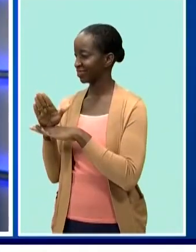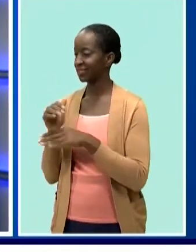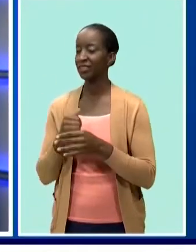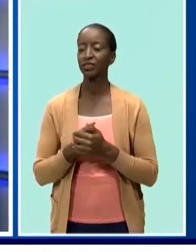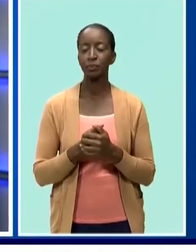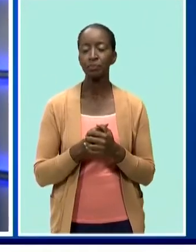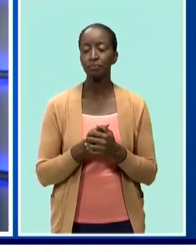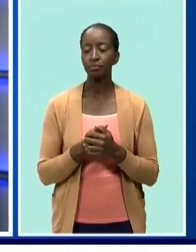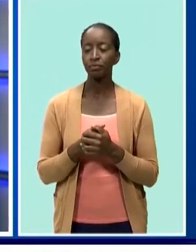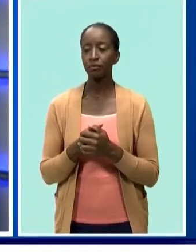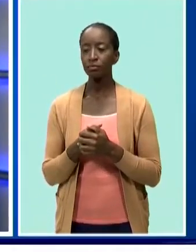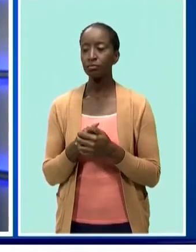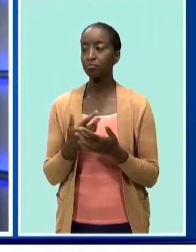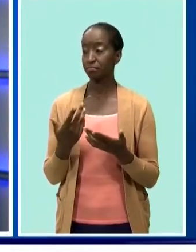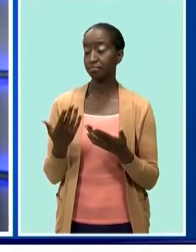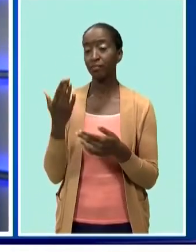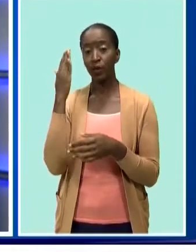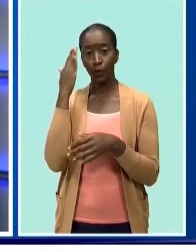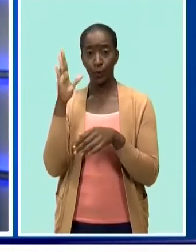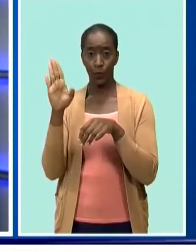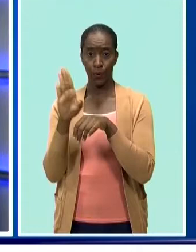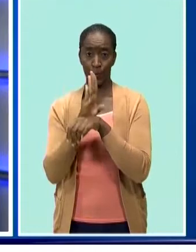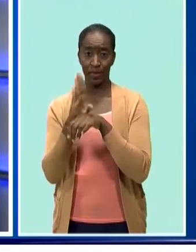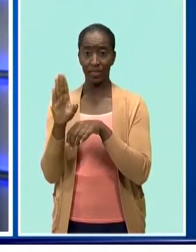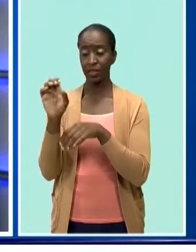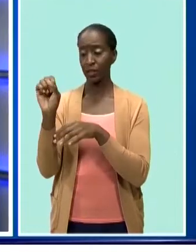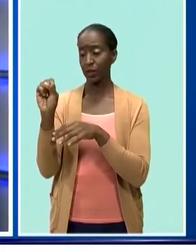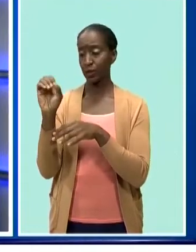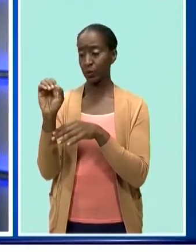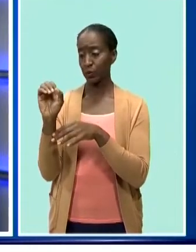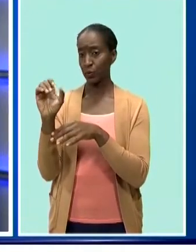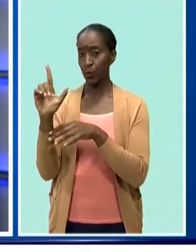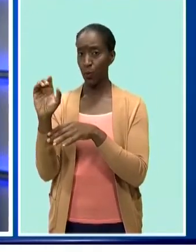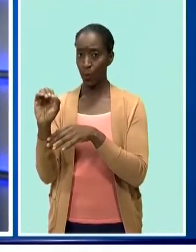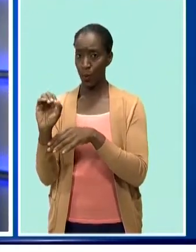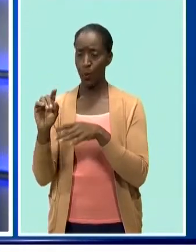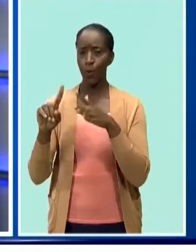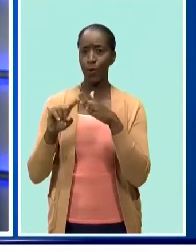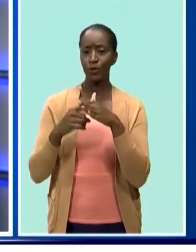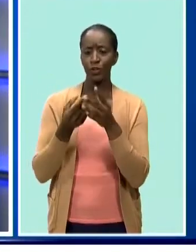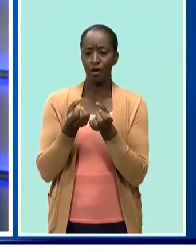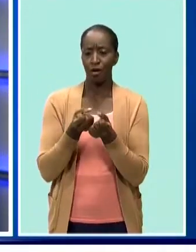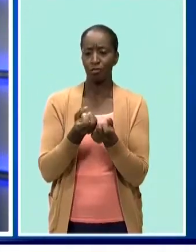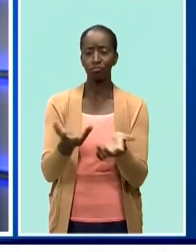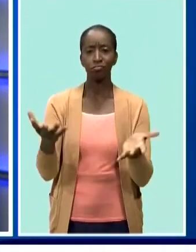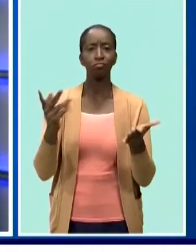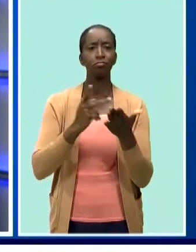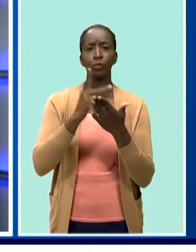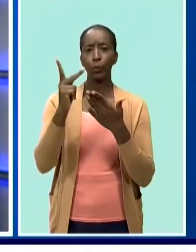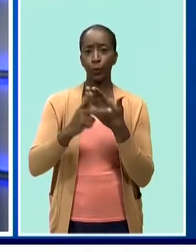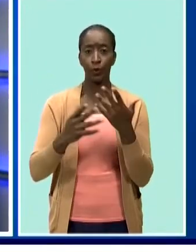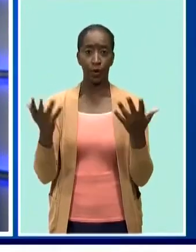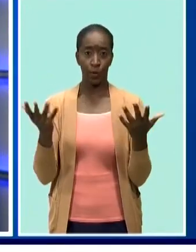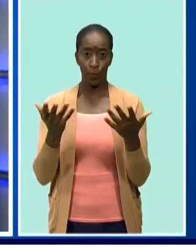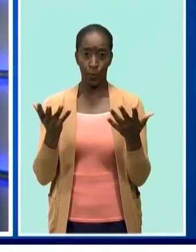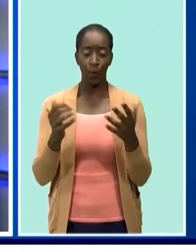It recently started an initiative called Refill, Not Landfill, where it is inviting its customers to bring their own empty gallon and